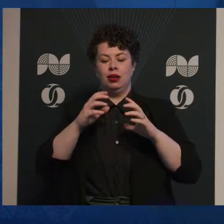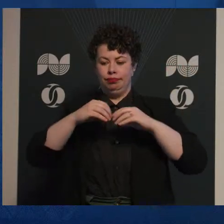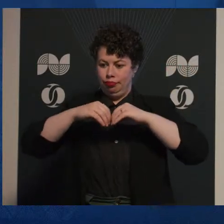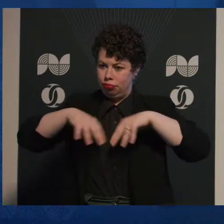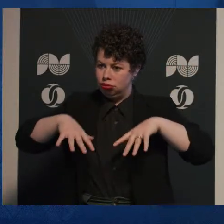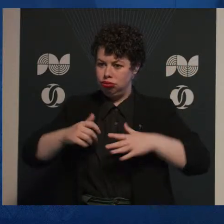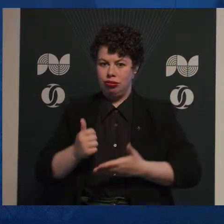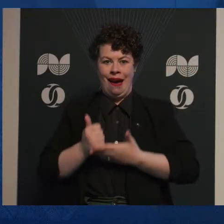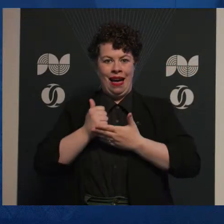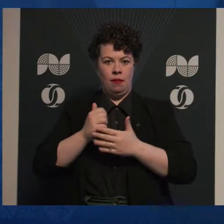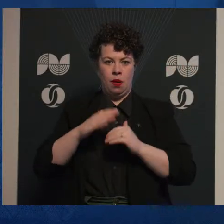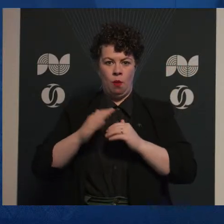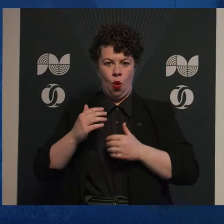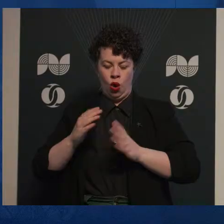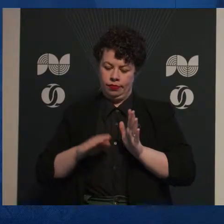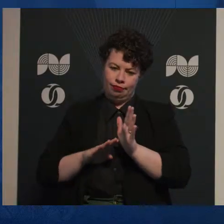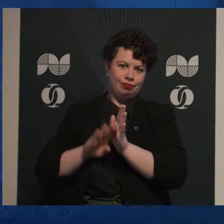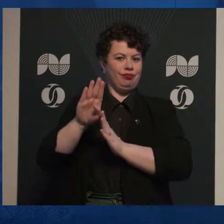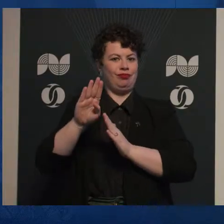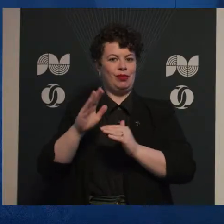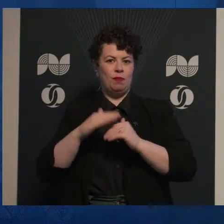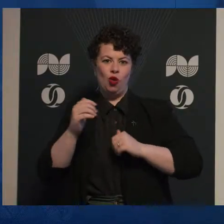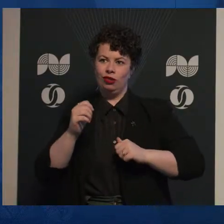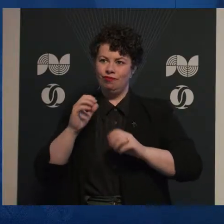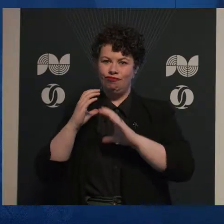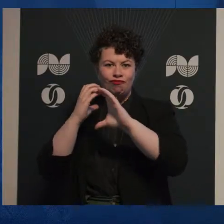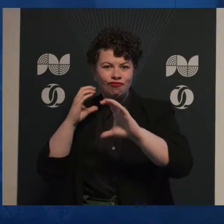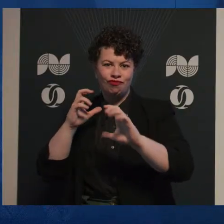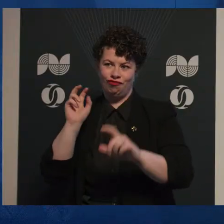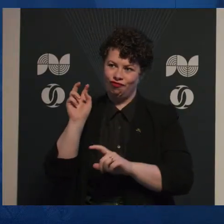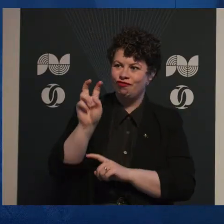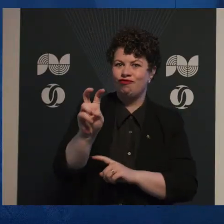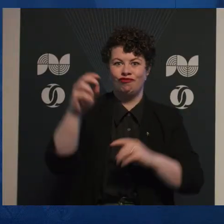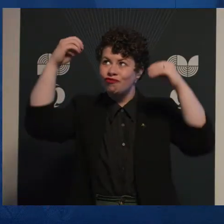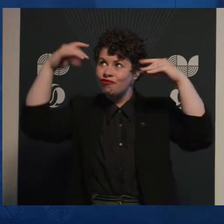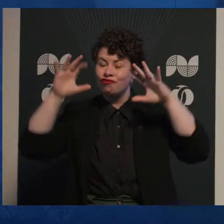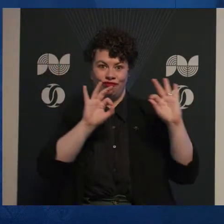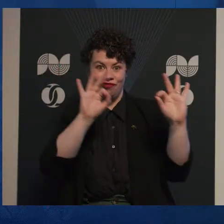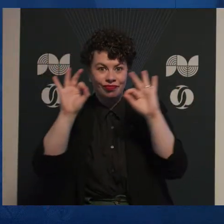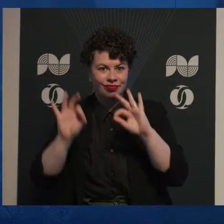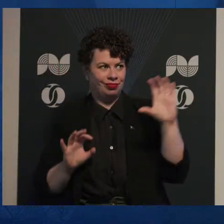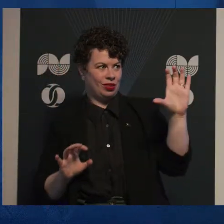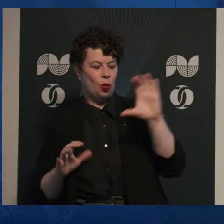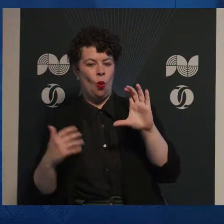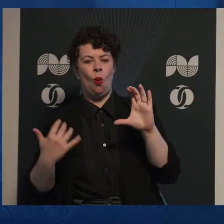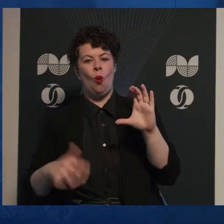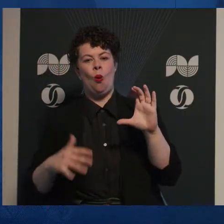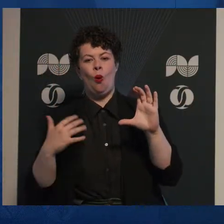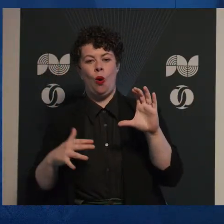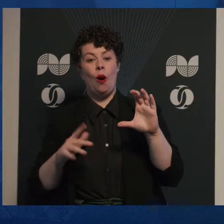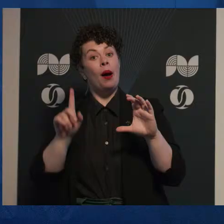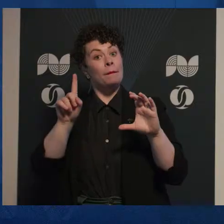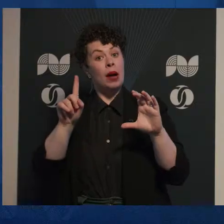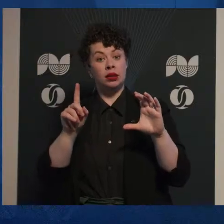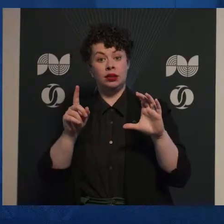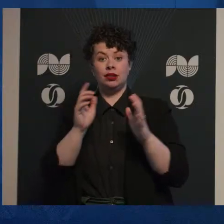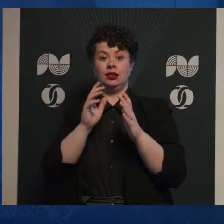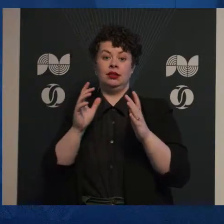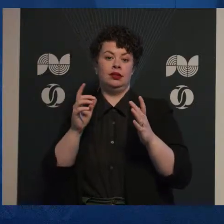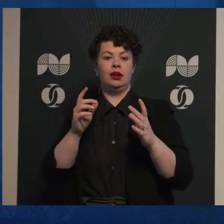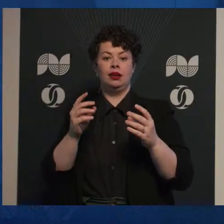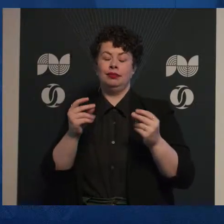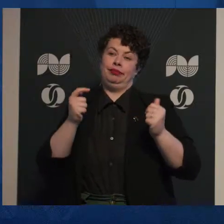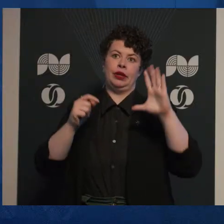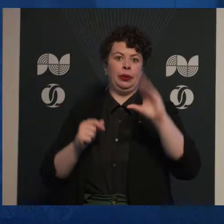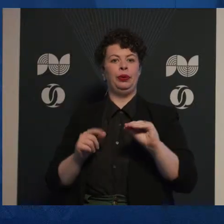infrastructure modernization. And I must say that with strong governance, and governance here